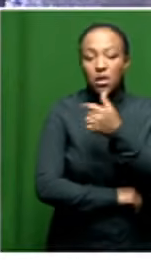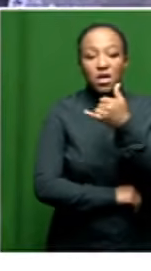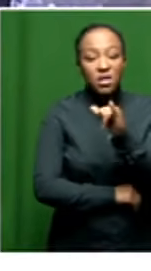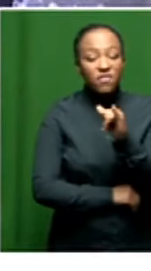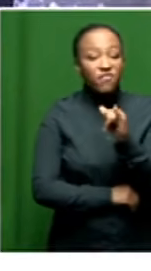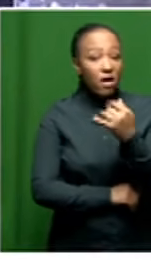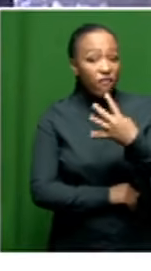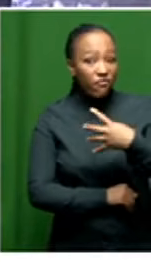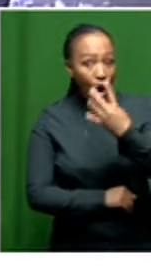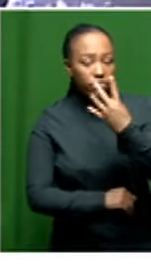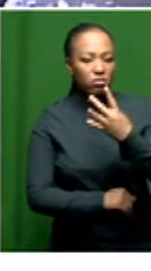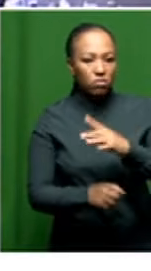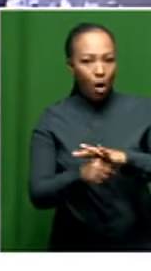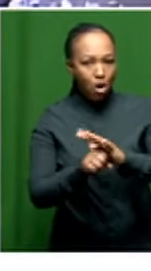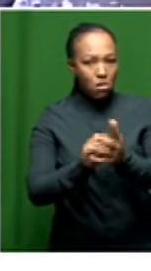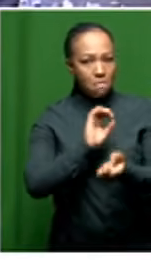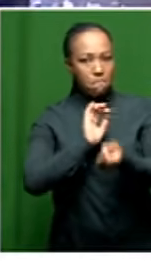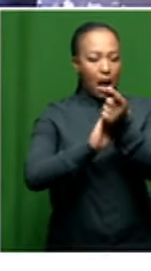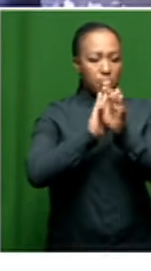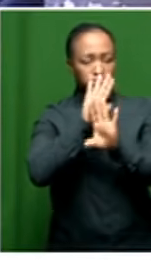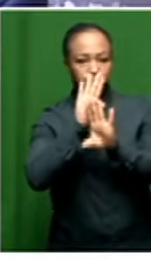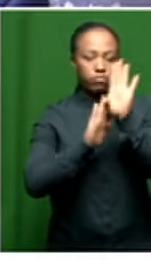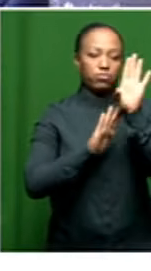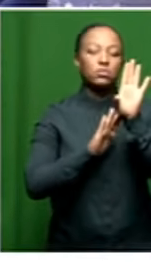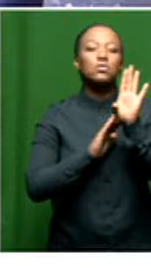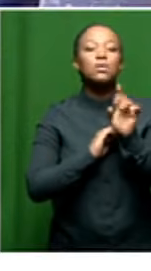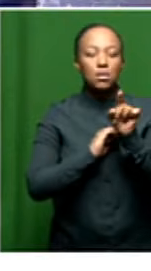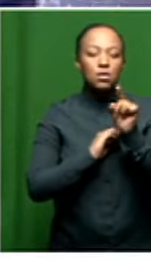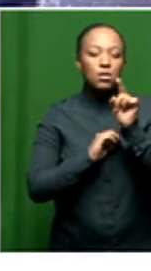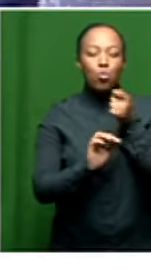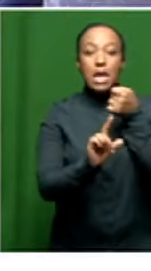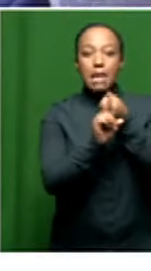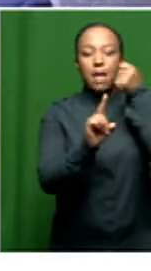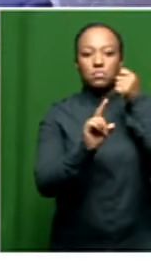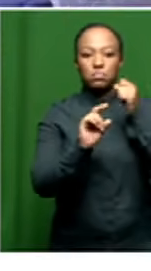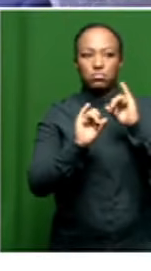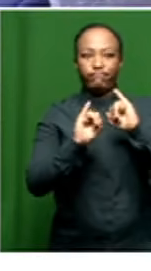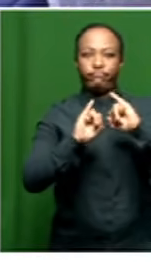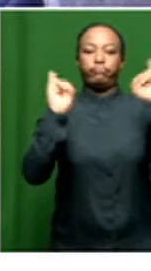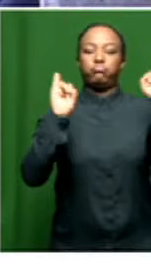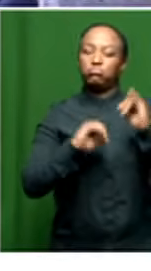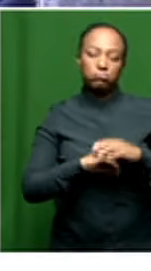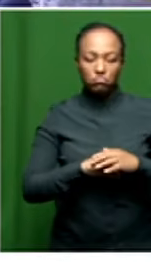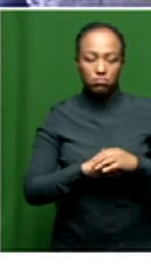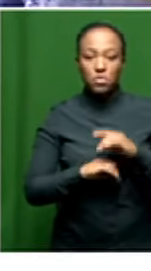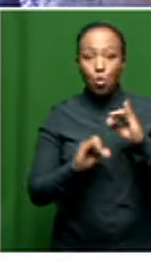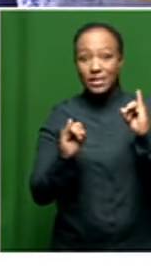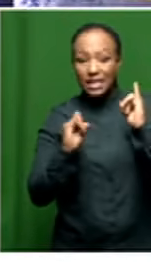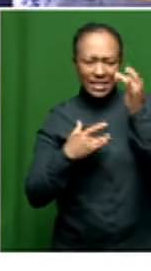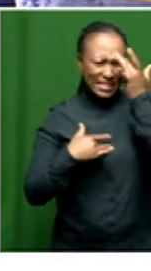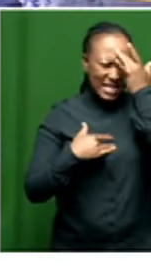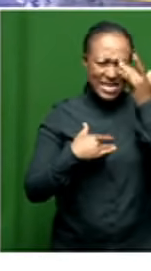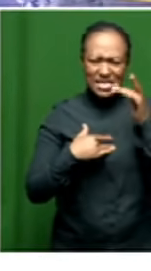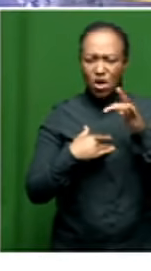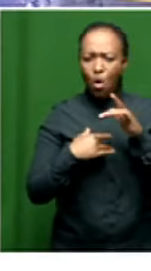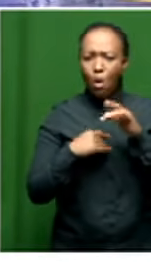when a fourth wave comes, we do not feel the heavy impact of it in terms of serious illness, hospitalization,